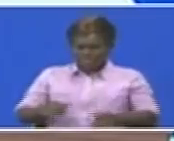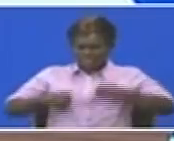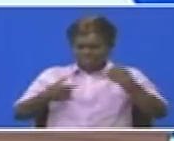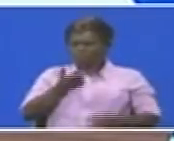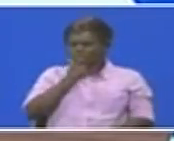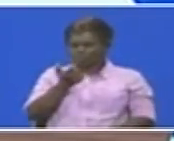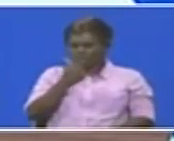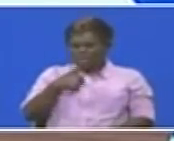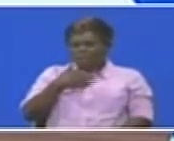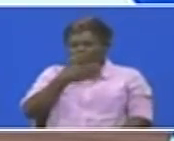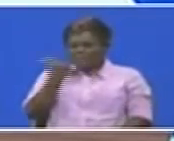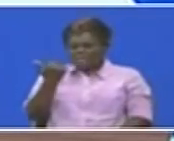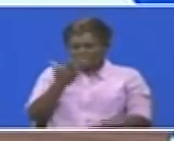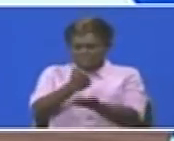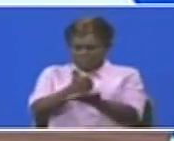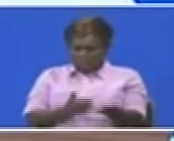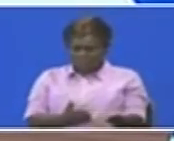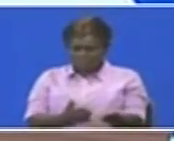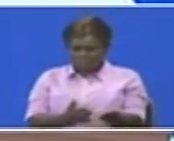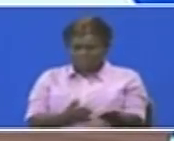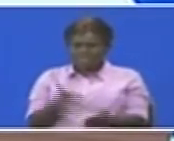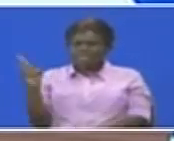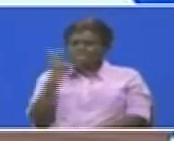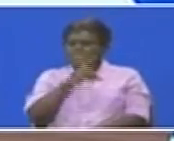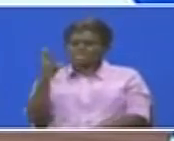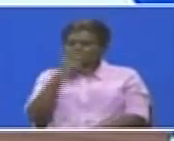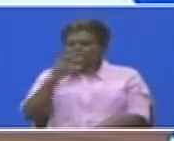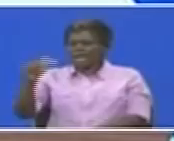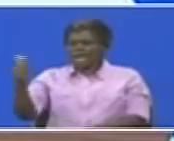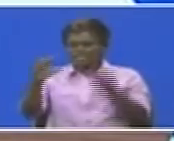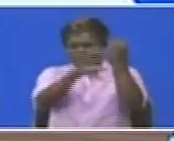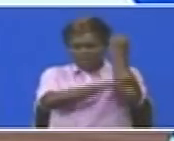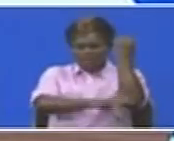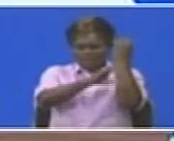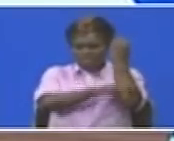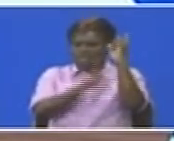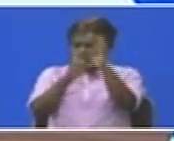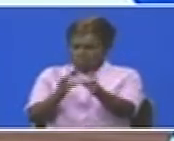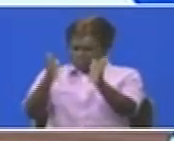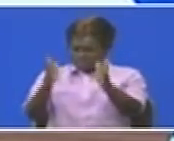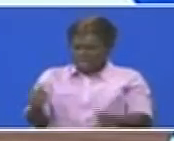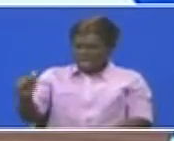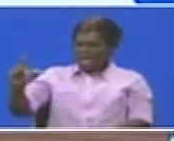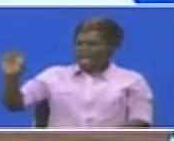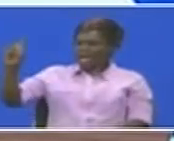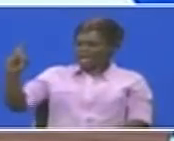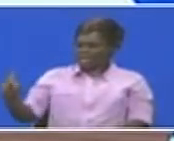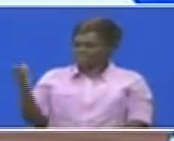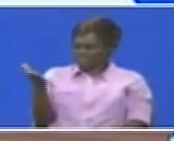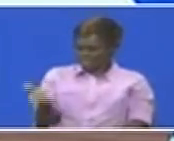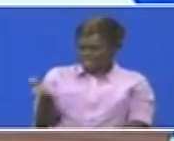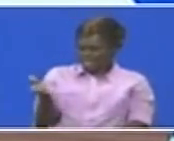time for your favorite segment, Daring Abroad, and I have the Daring Abroad inside man himself, Alex Tomada, in studio with me. Alex, what do you have for us